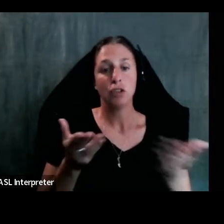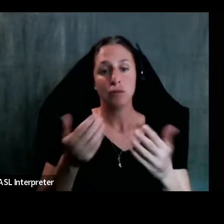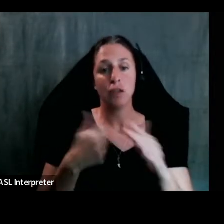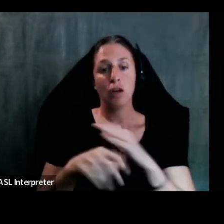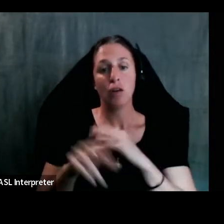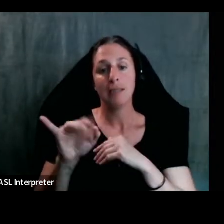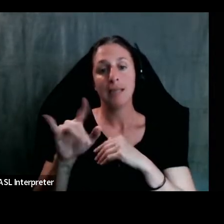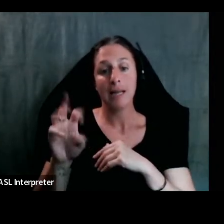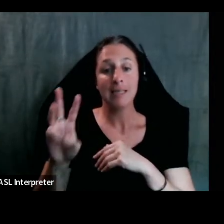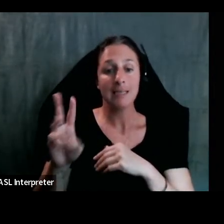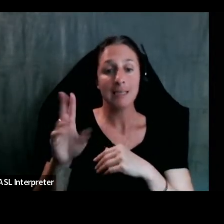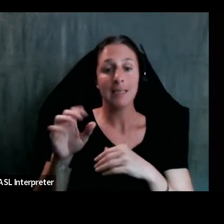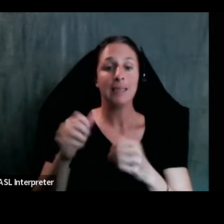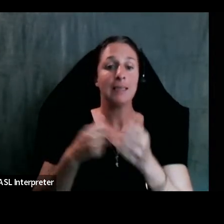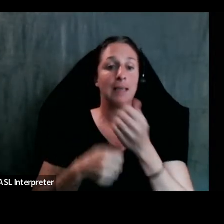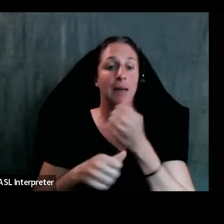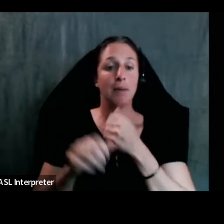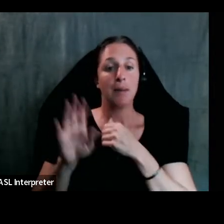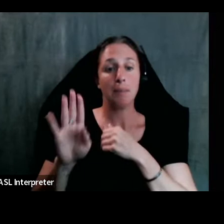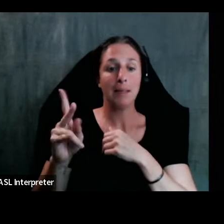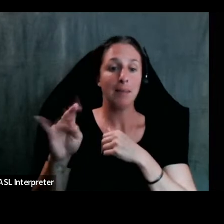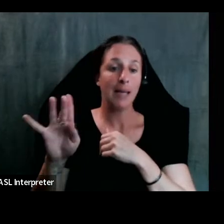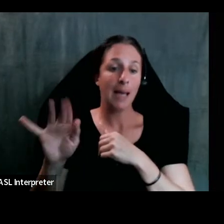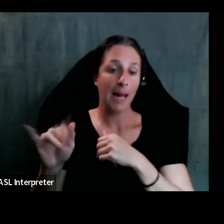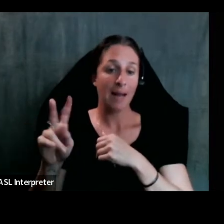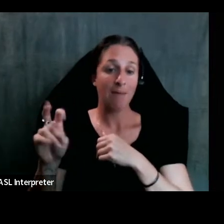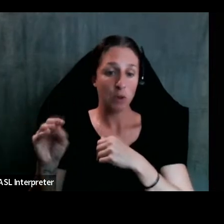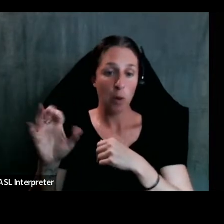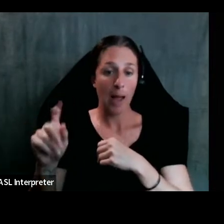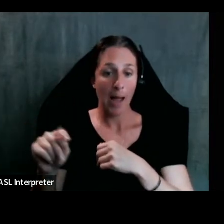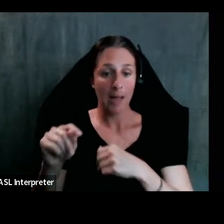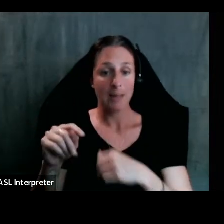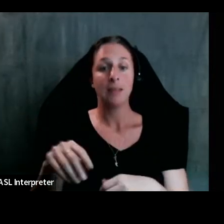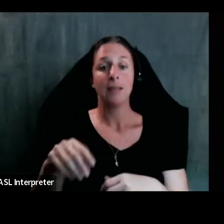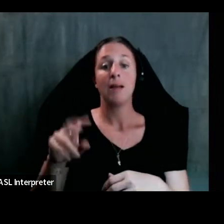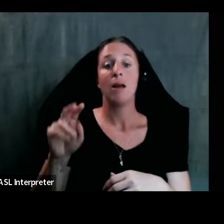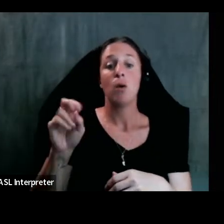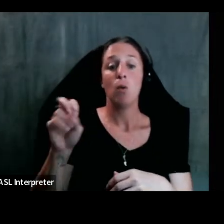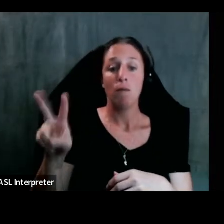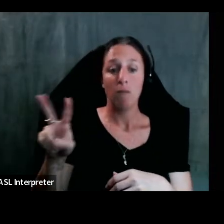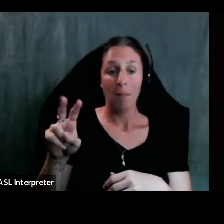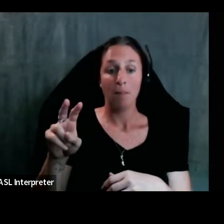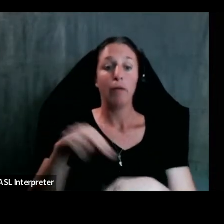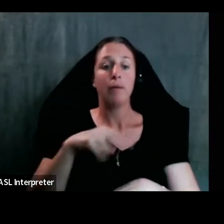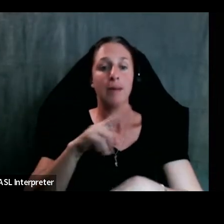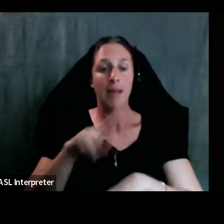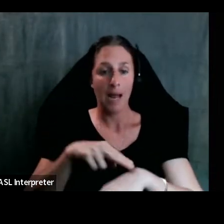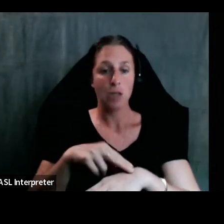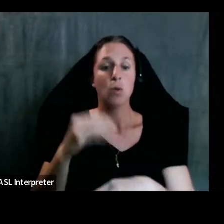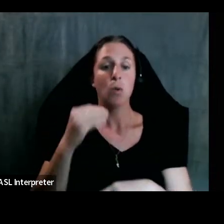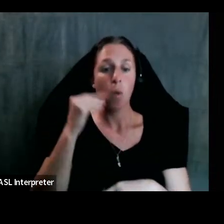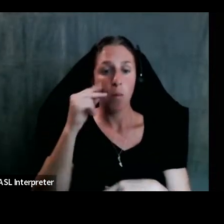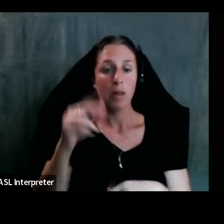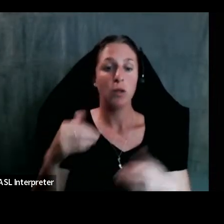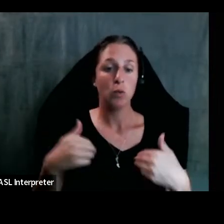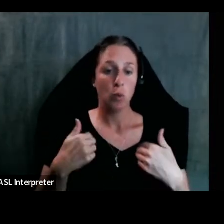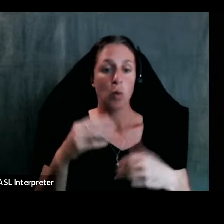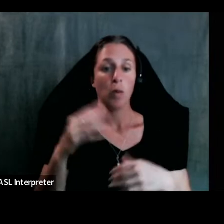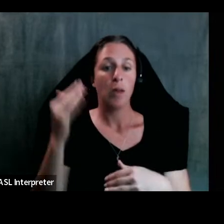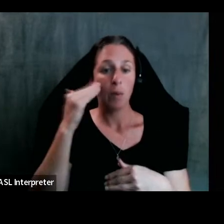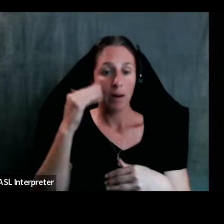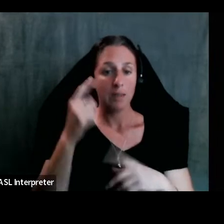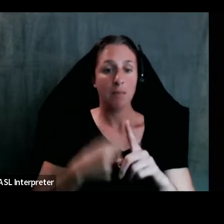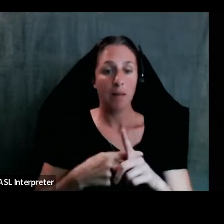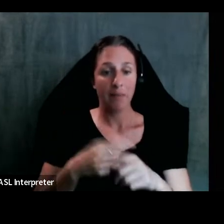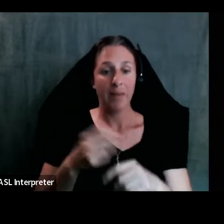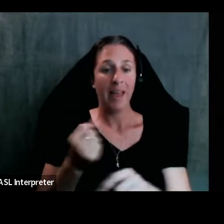McKinney-Vento Act. And whereas November is National Homeless Youth Awareness Month, Every year, hundreds of thousands of American families